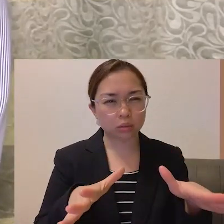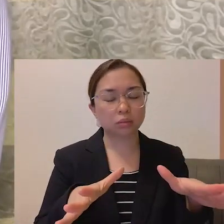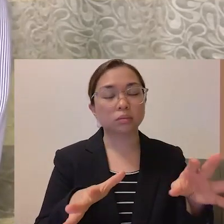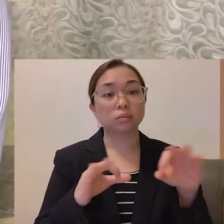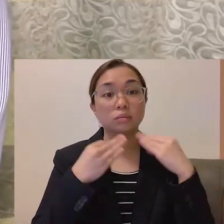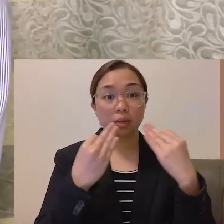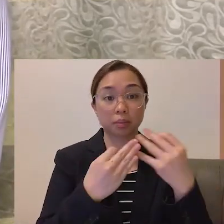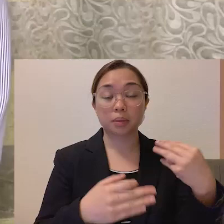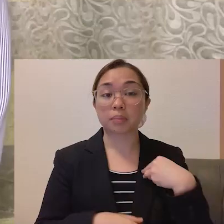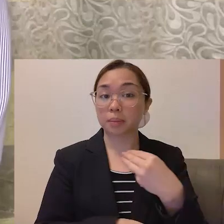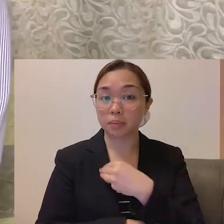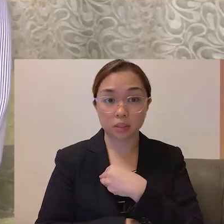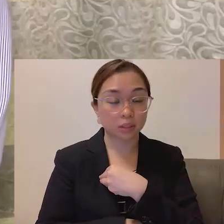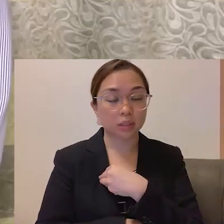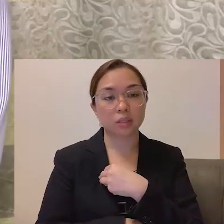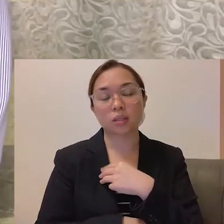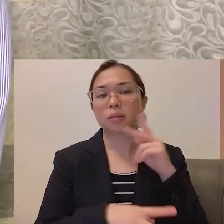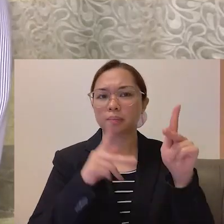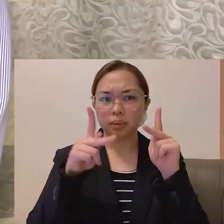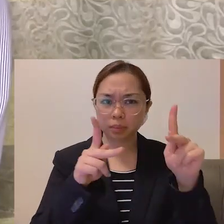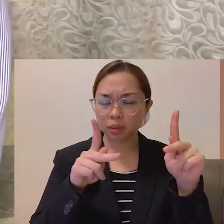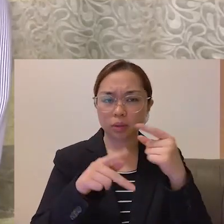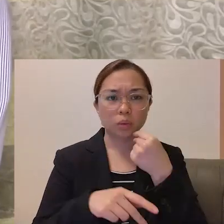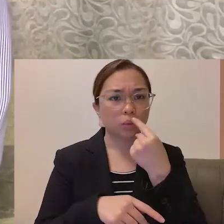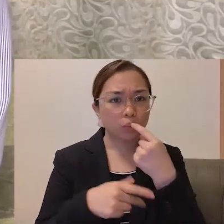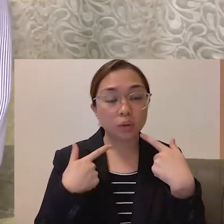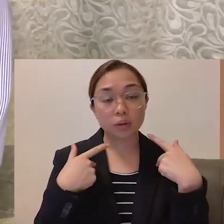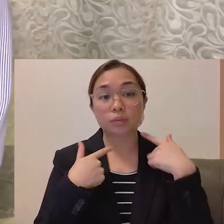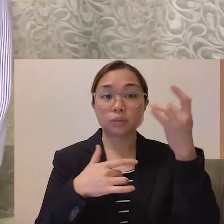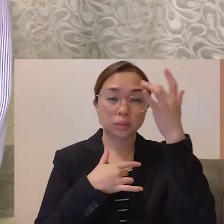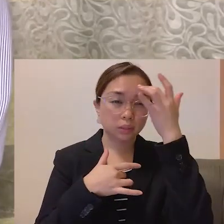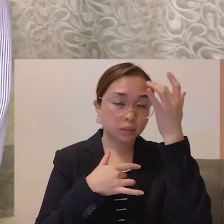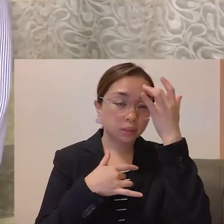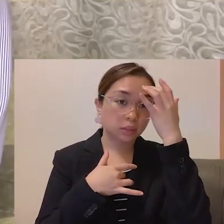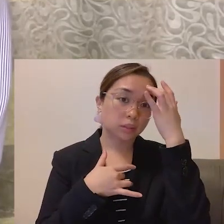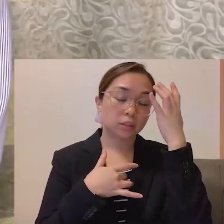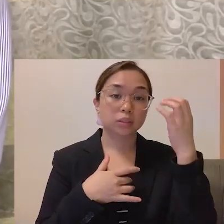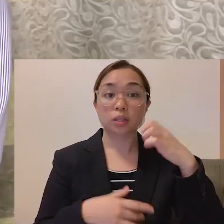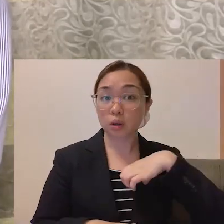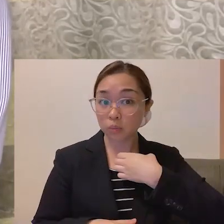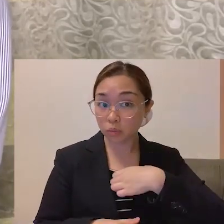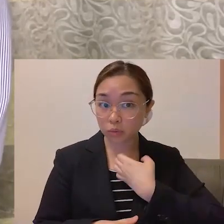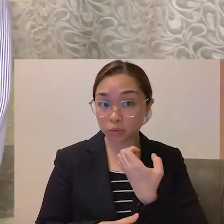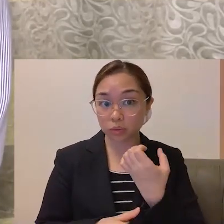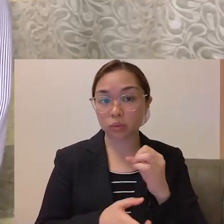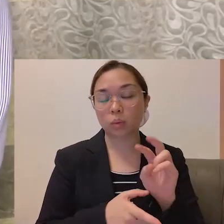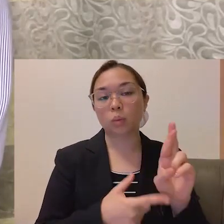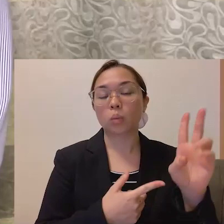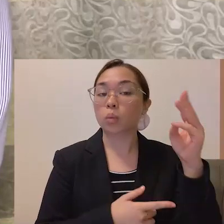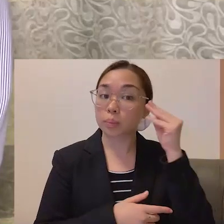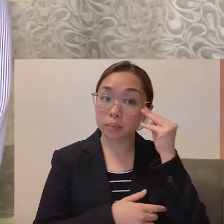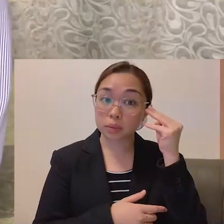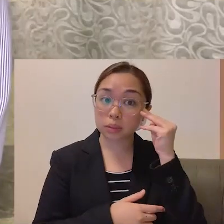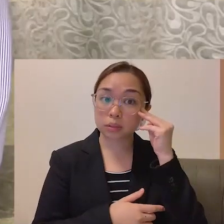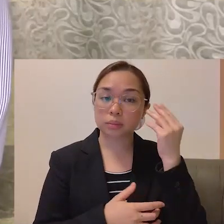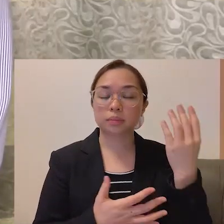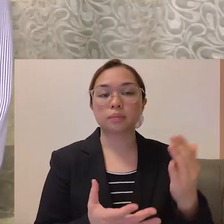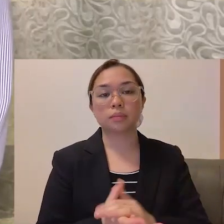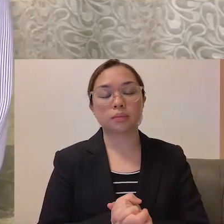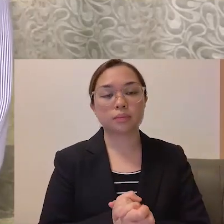sickness, whether physically, emotionally, or mentally. We grieve for those who